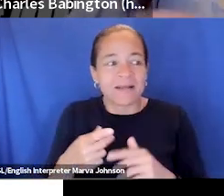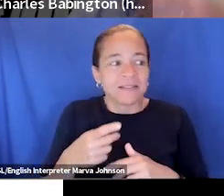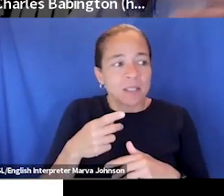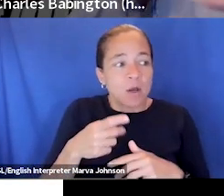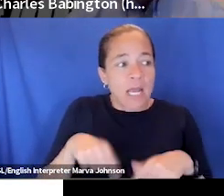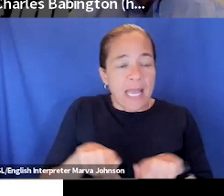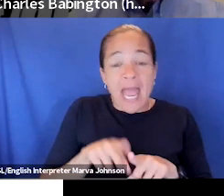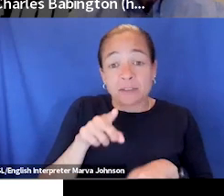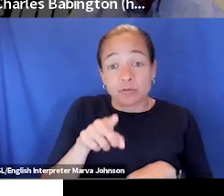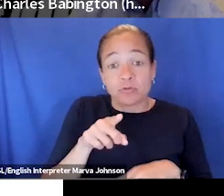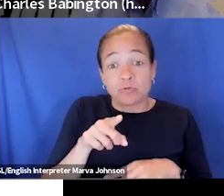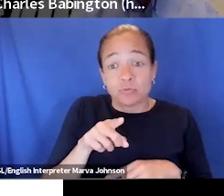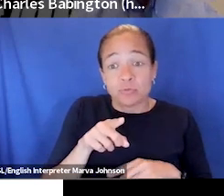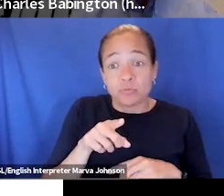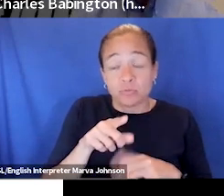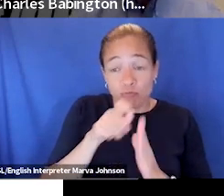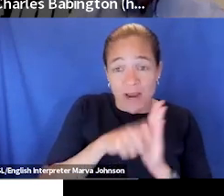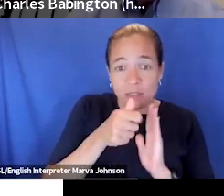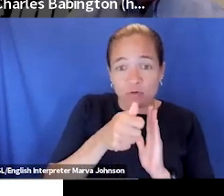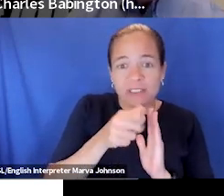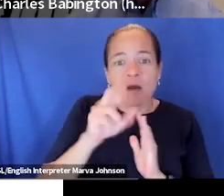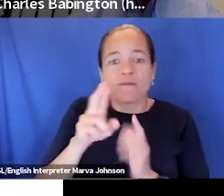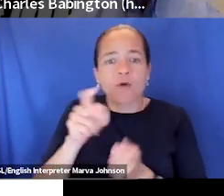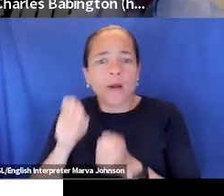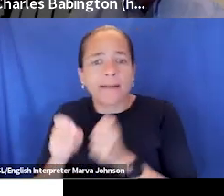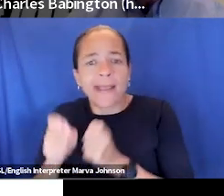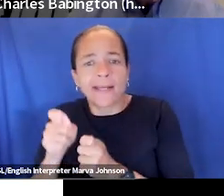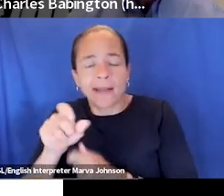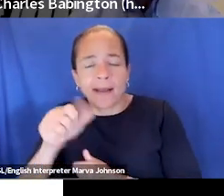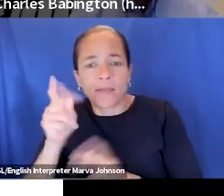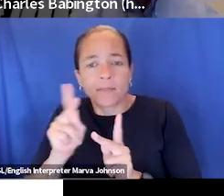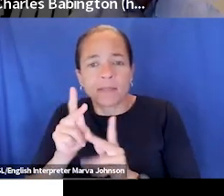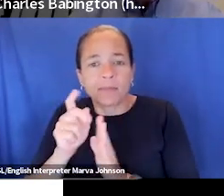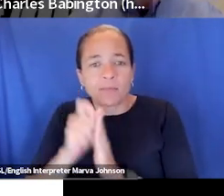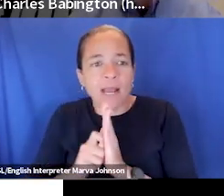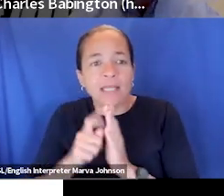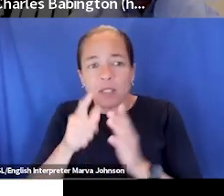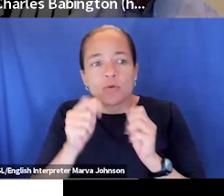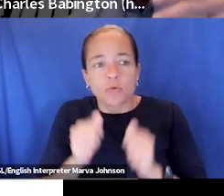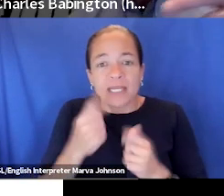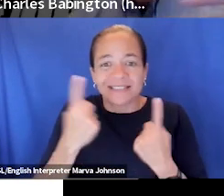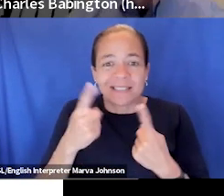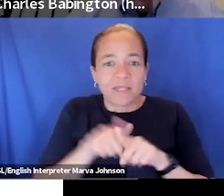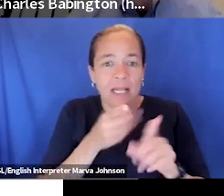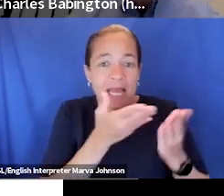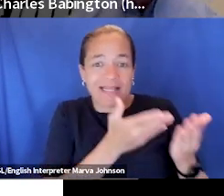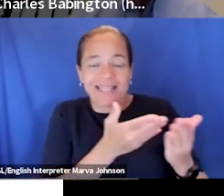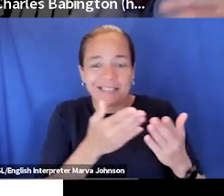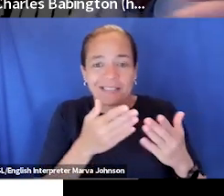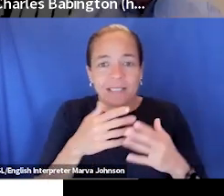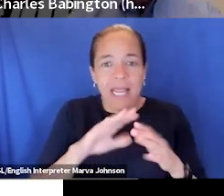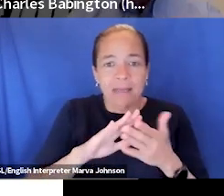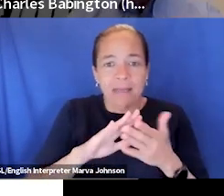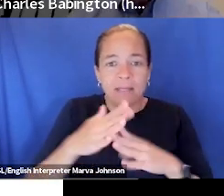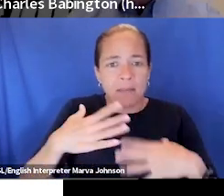as an editor, you can take something like this and you can shorten it and choose better words. So in Paris, I plan